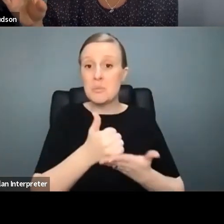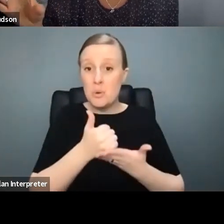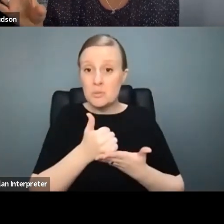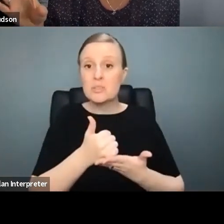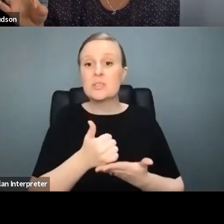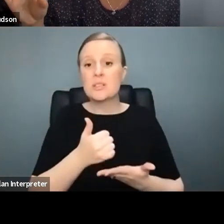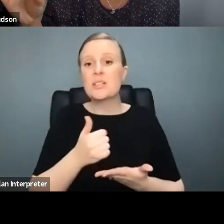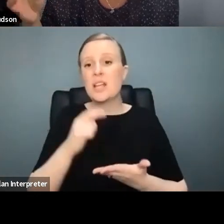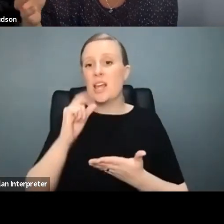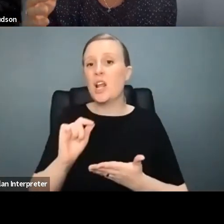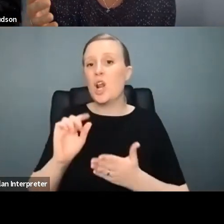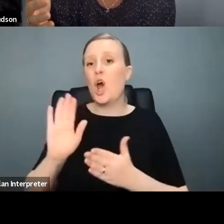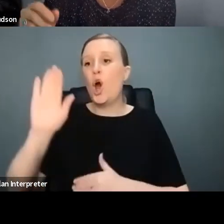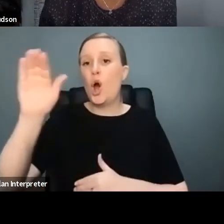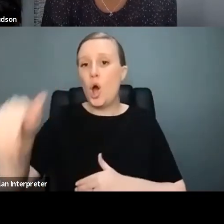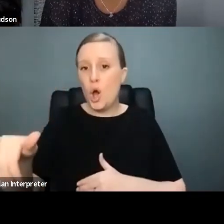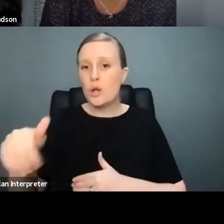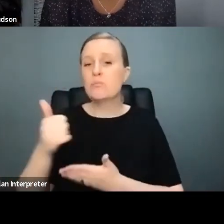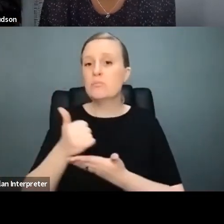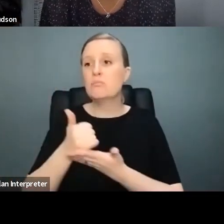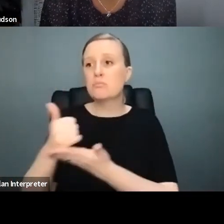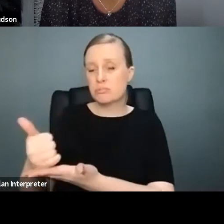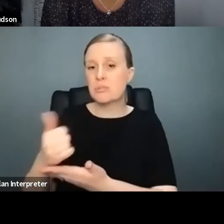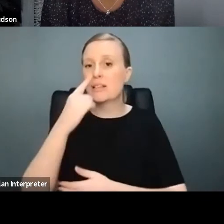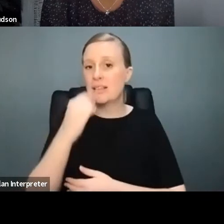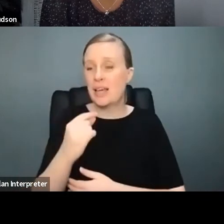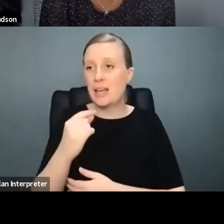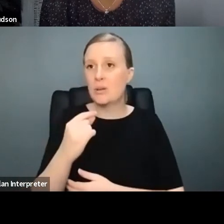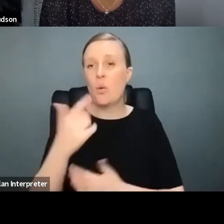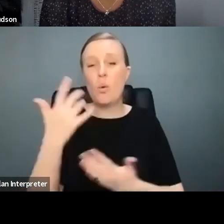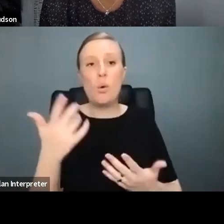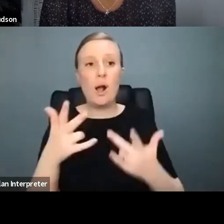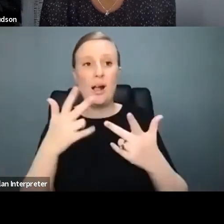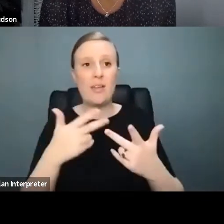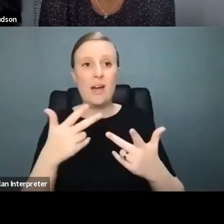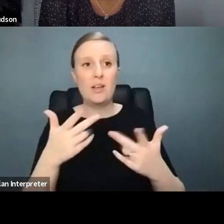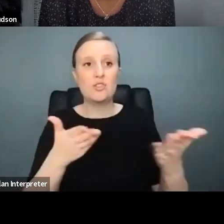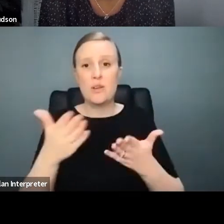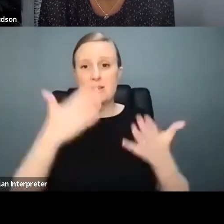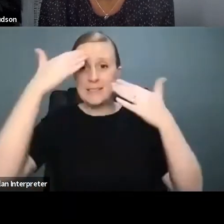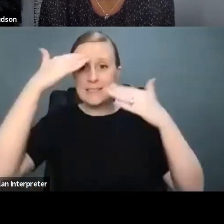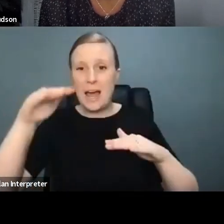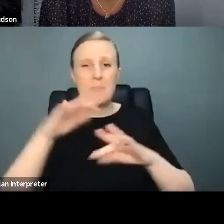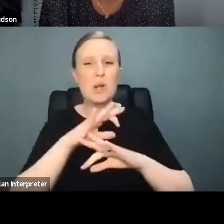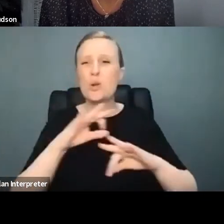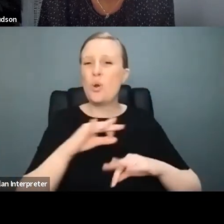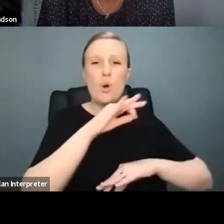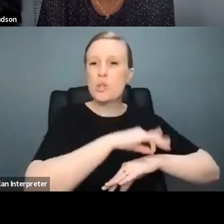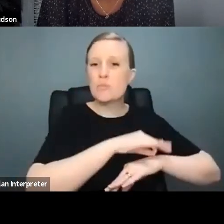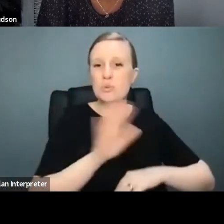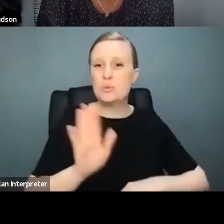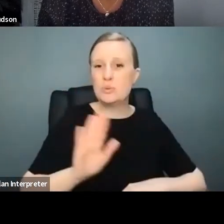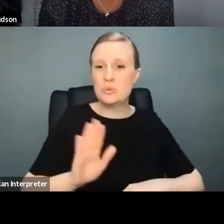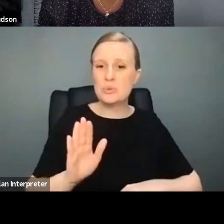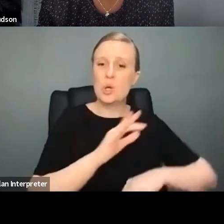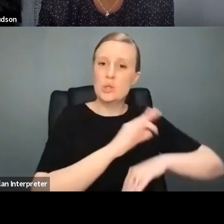residential setting, but not necessarily in hospital. And so I suppose it just tells us that you're quite right. We just need to do